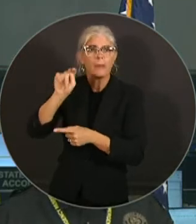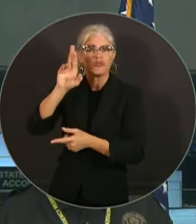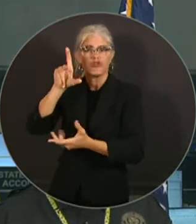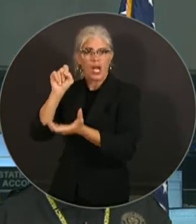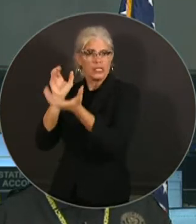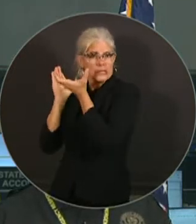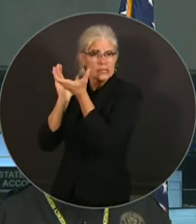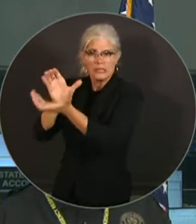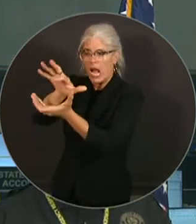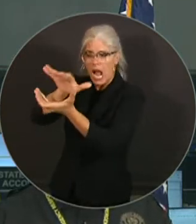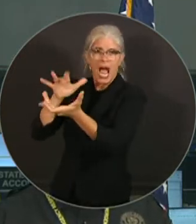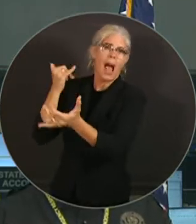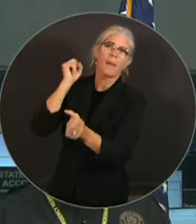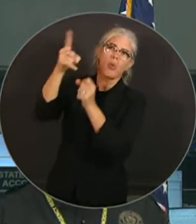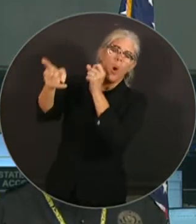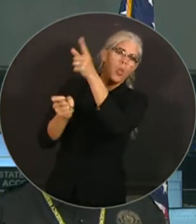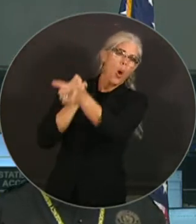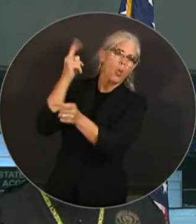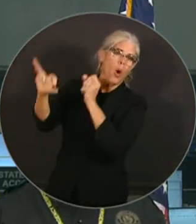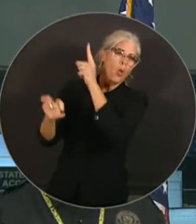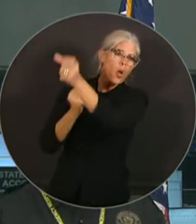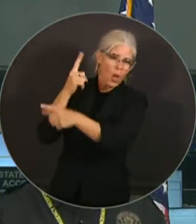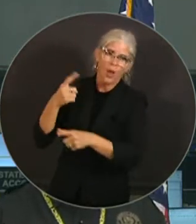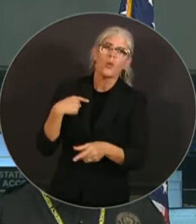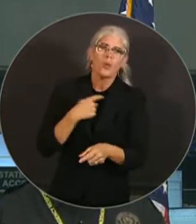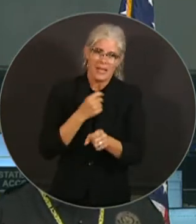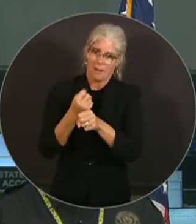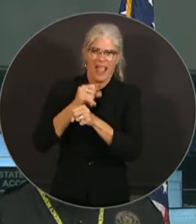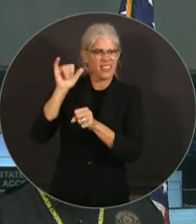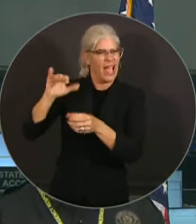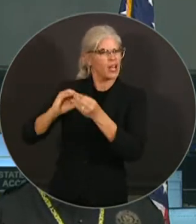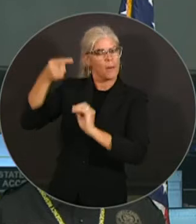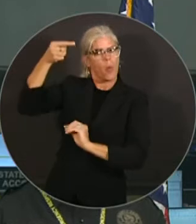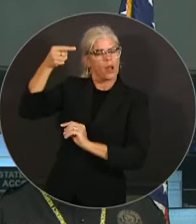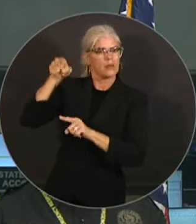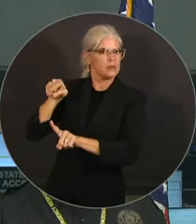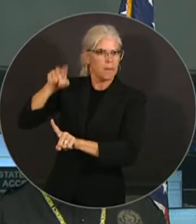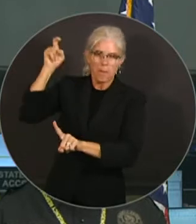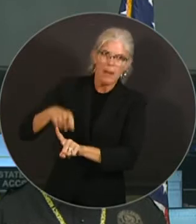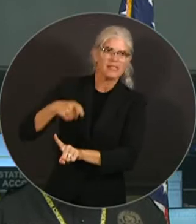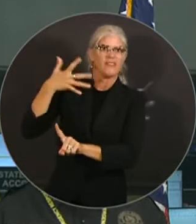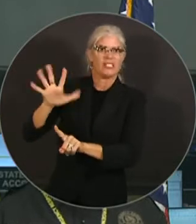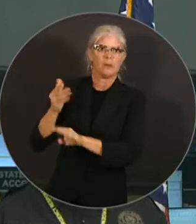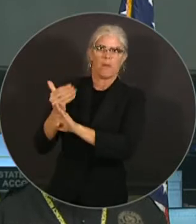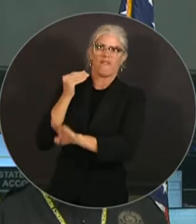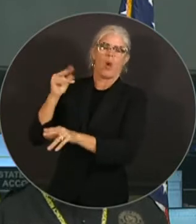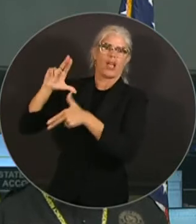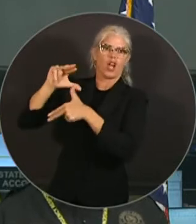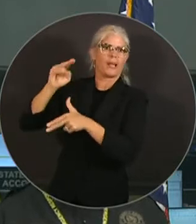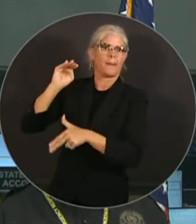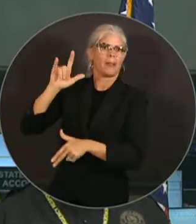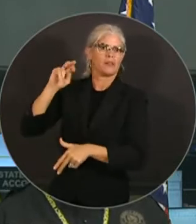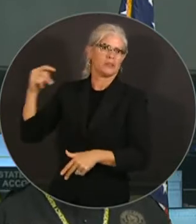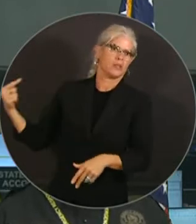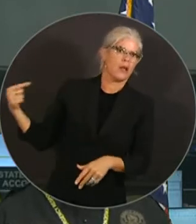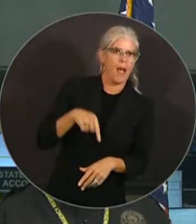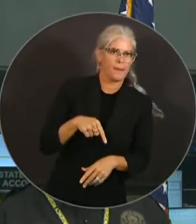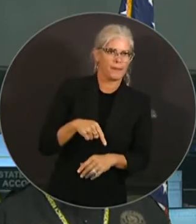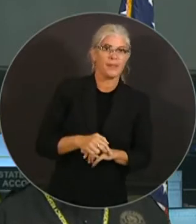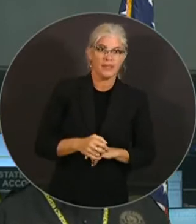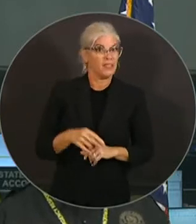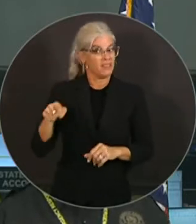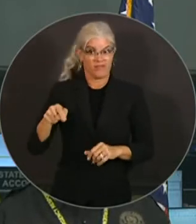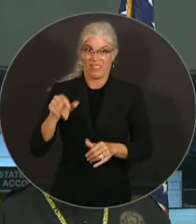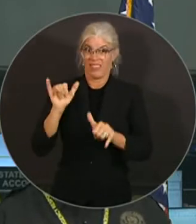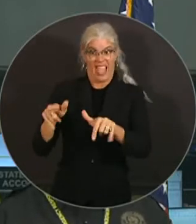now, we have made this a primary mission in getting ready for the impact of Hurricane Milton, and we're going to continue those efforts until it's no longer